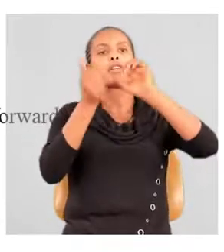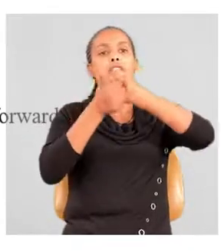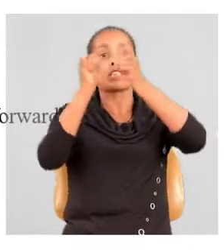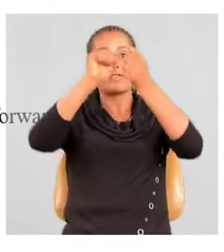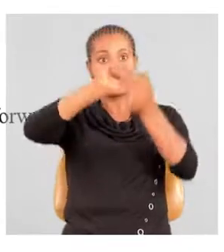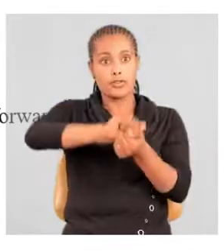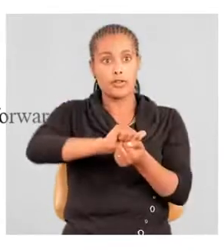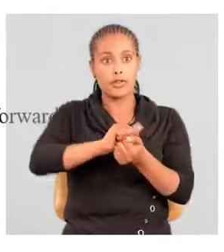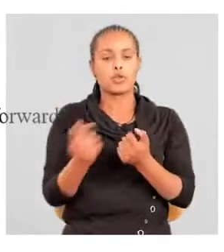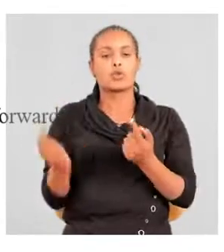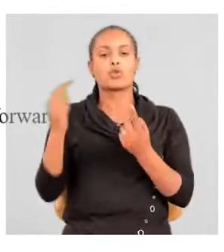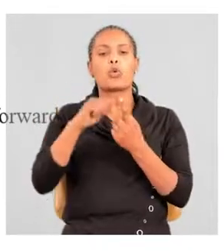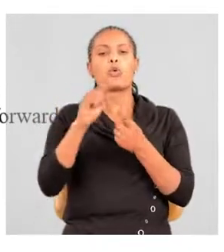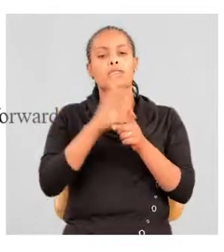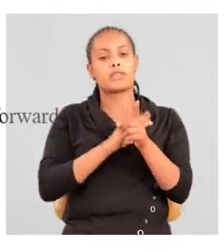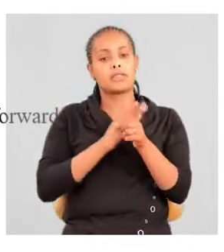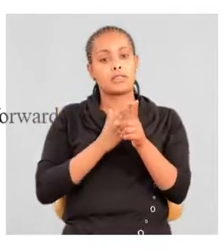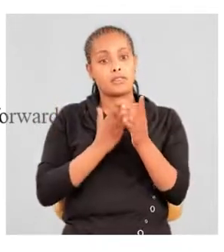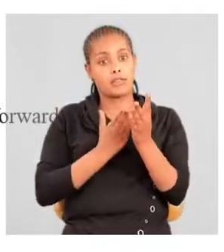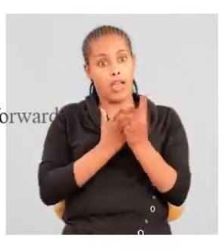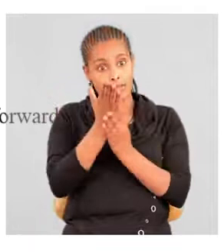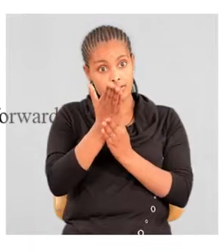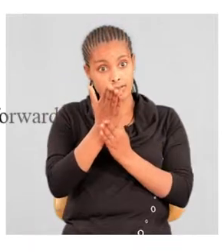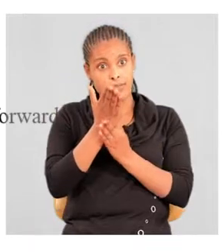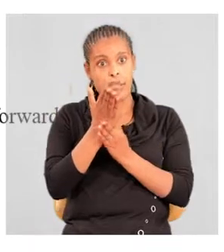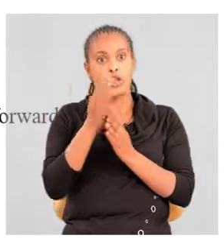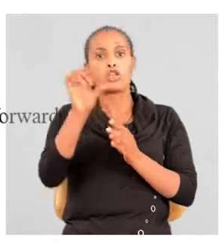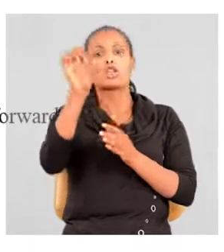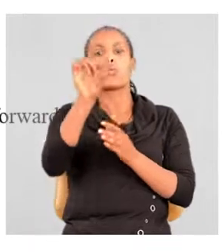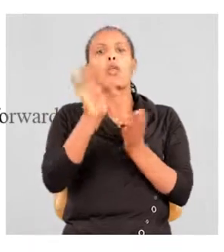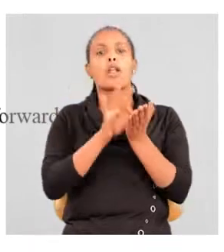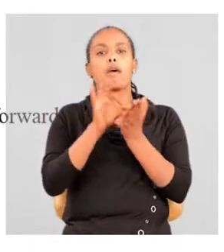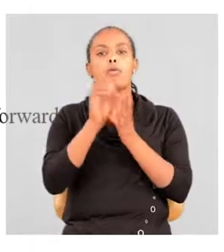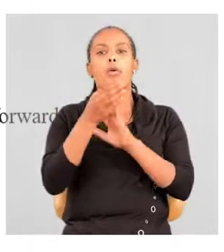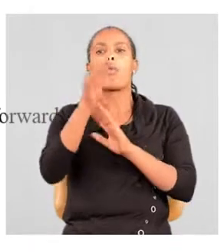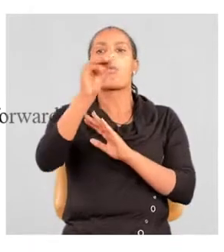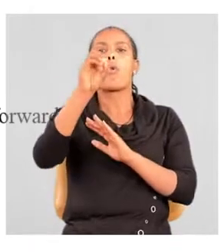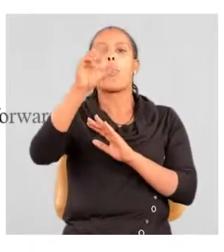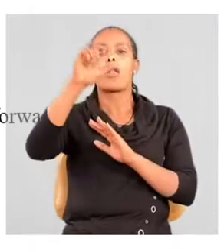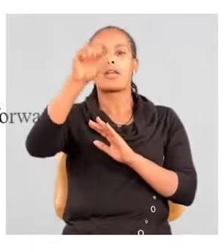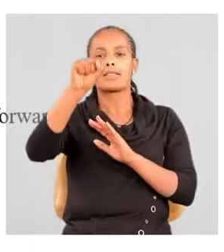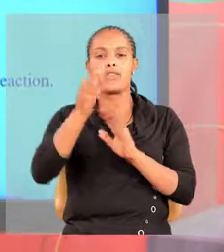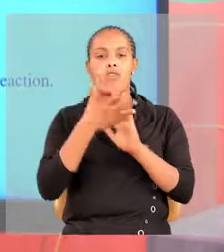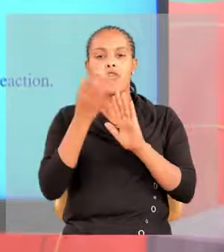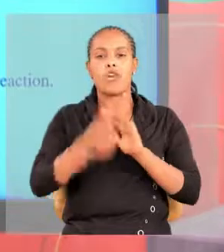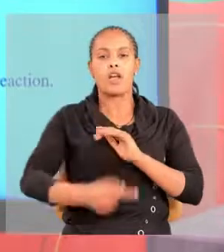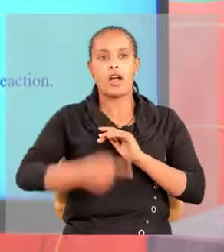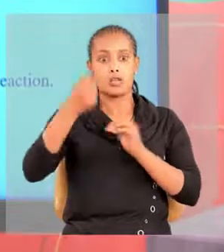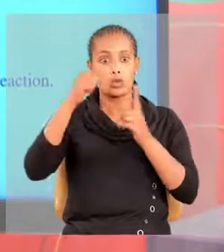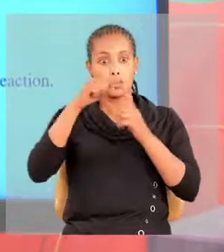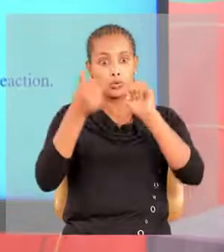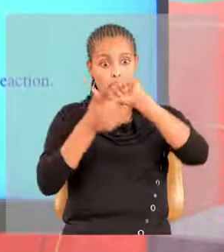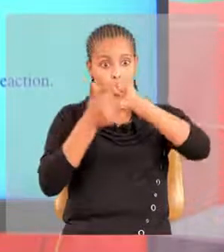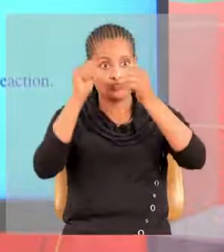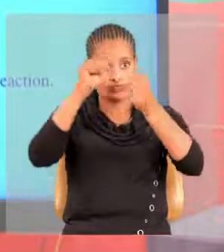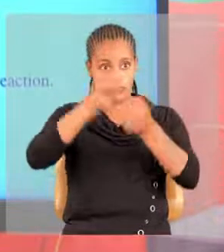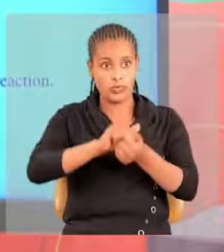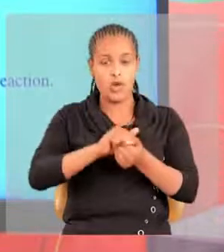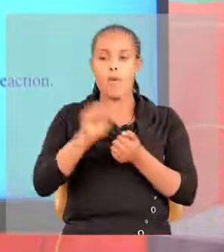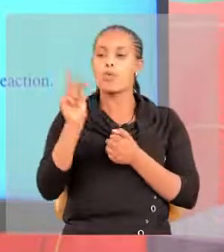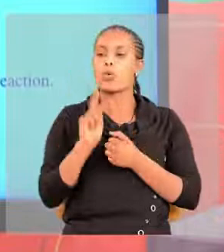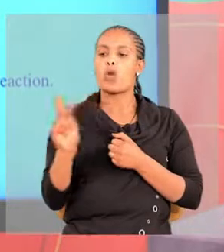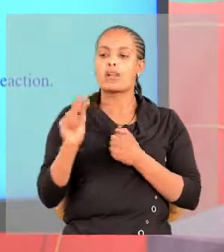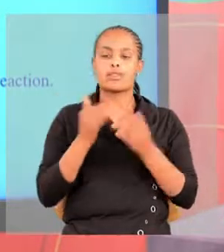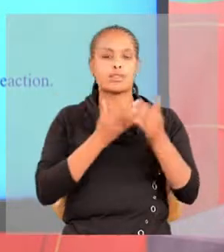shift to the side which have small number of moles of gases to the product